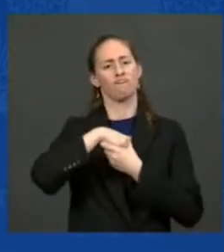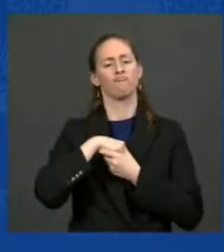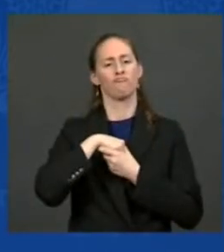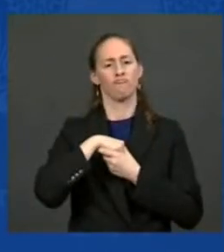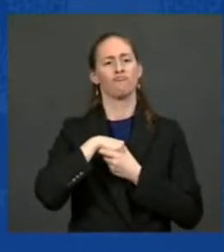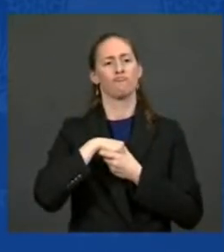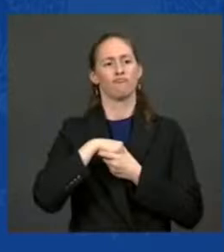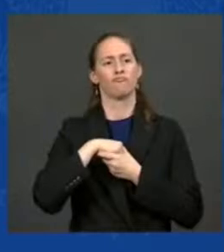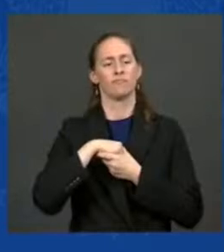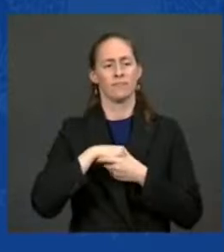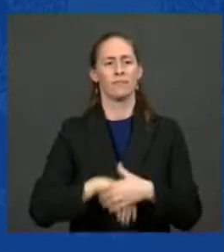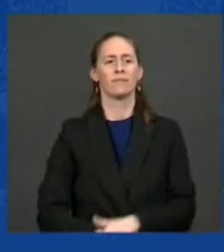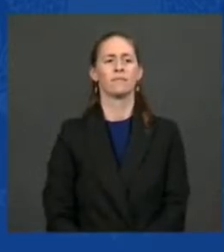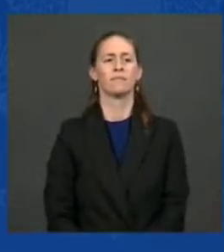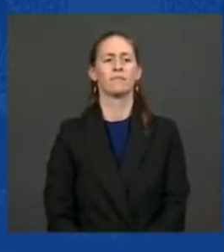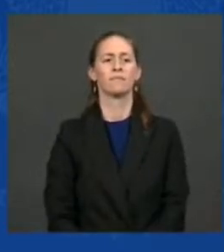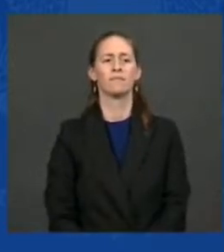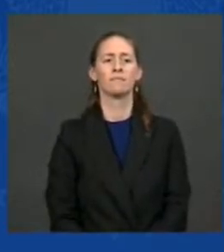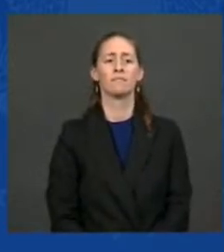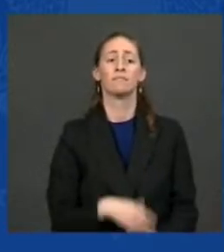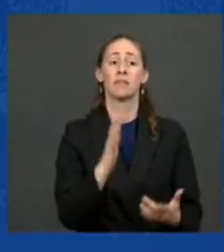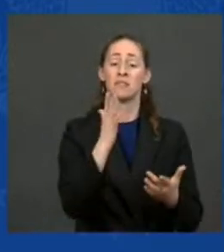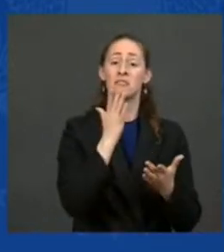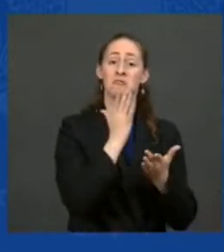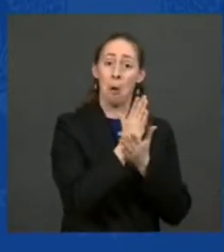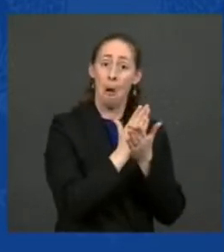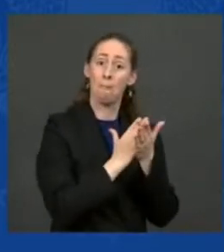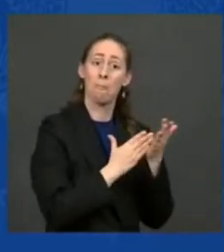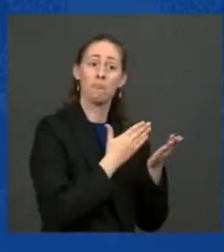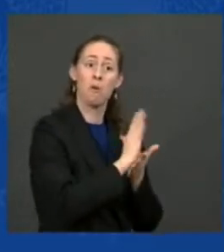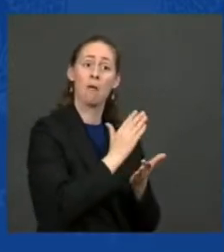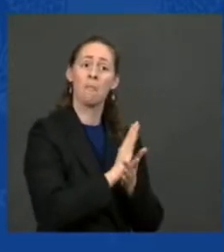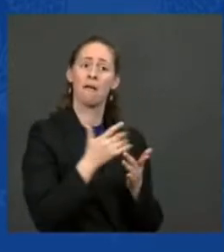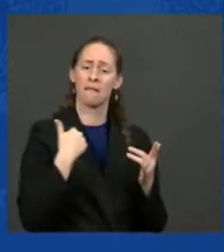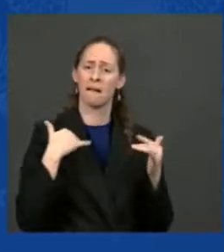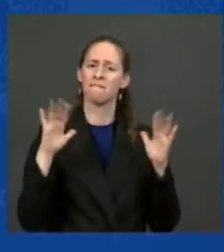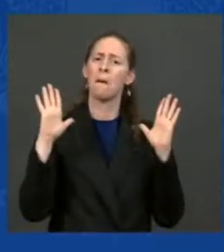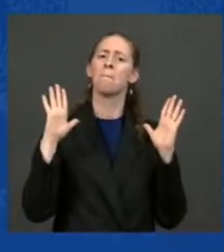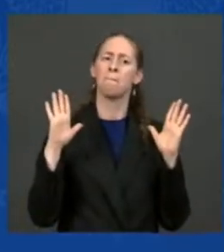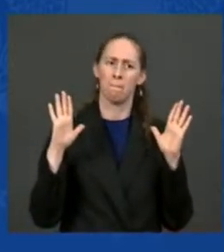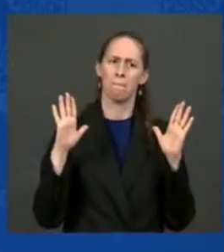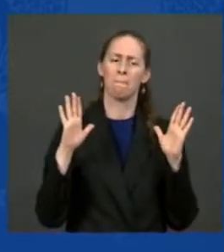And I gave up some of my rights in a Constitution.